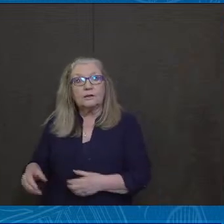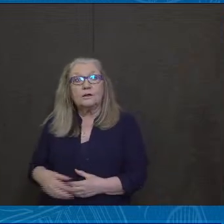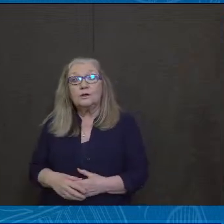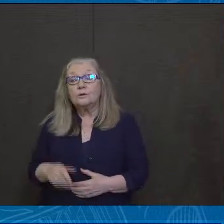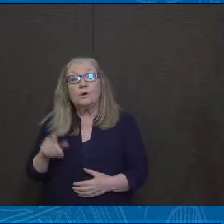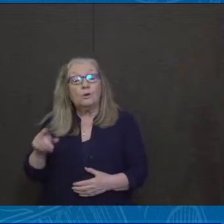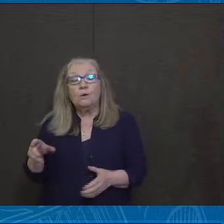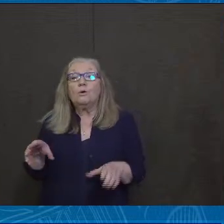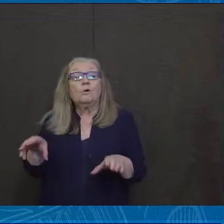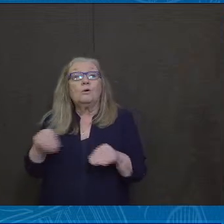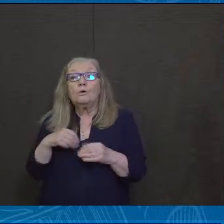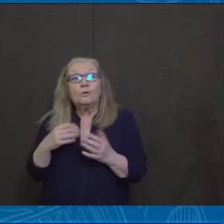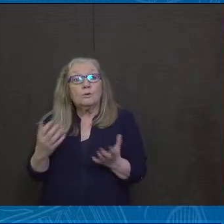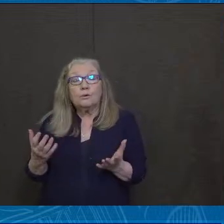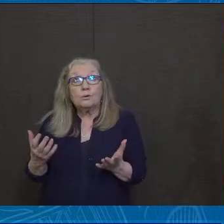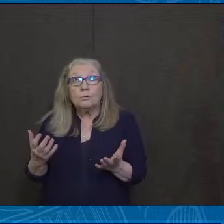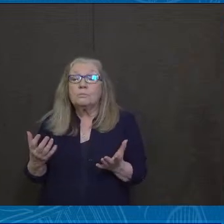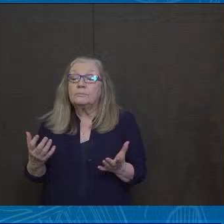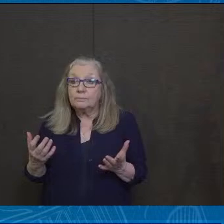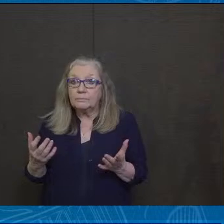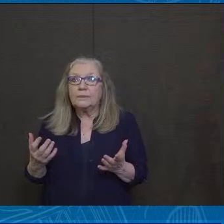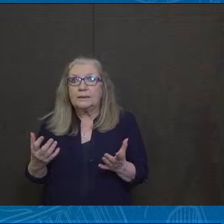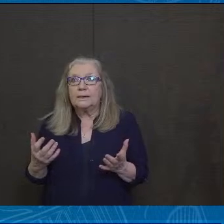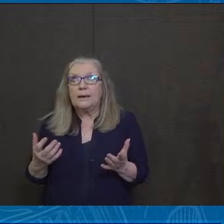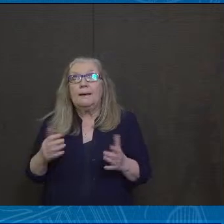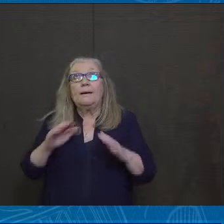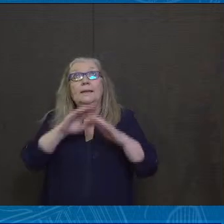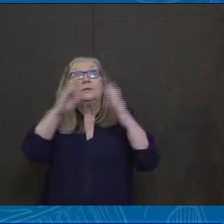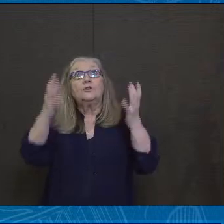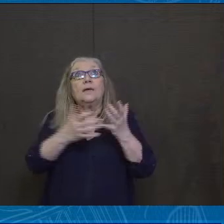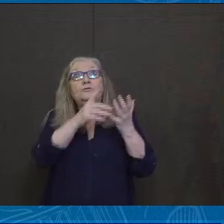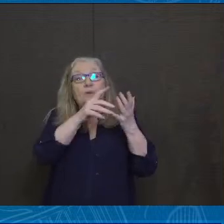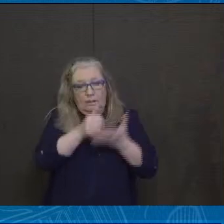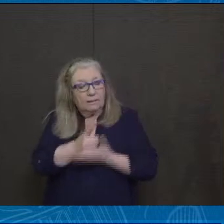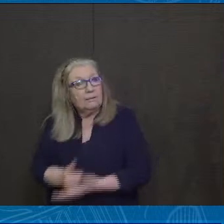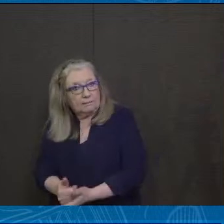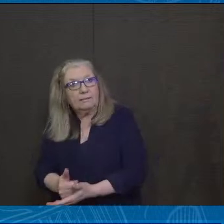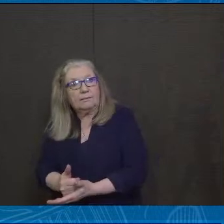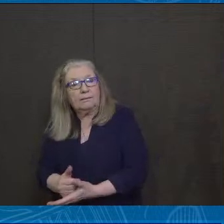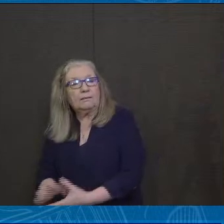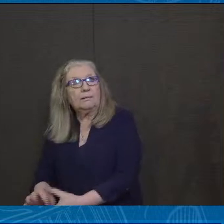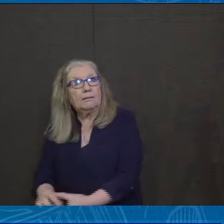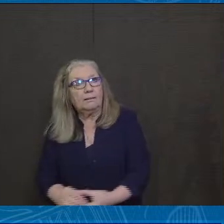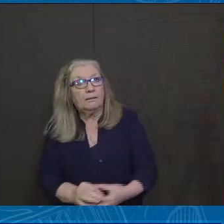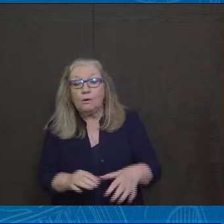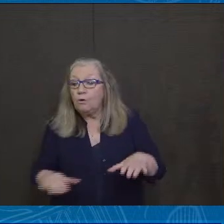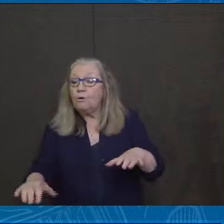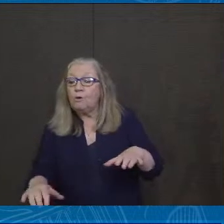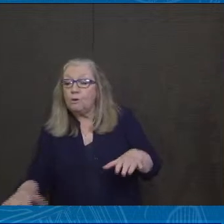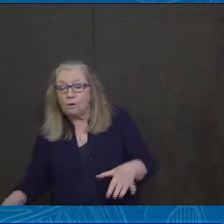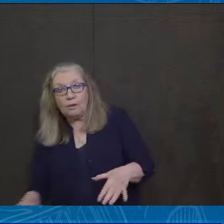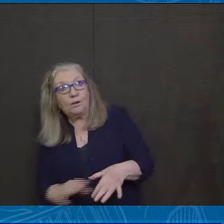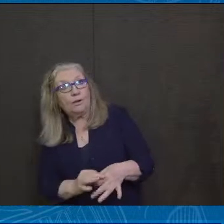a few awards at the international level and also at the local level. So what they do,